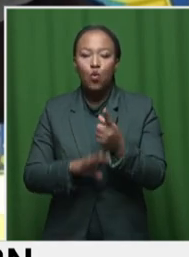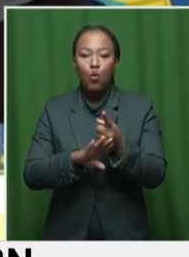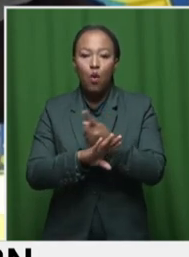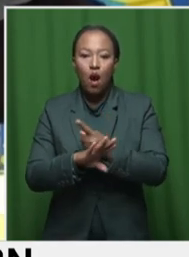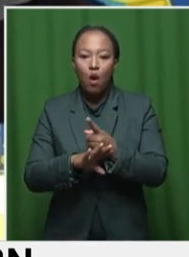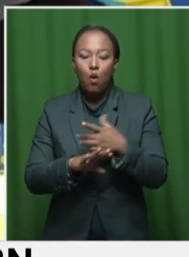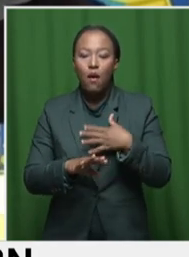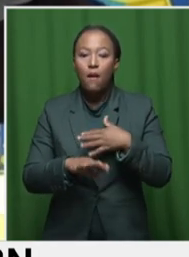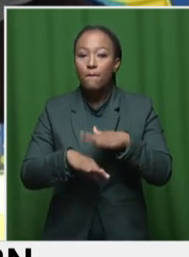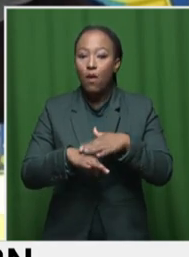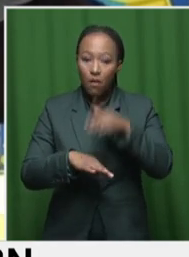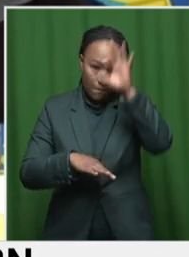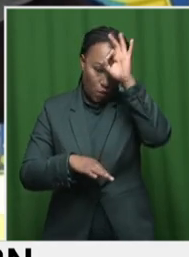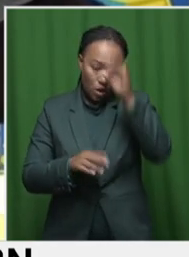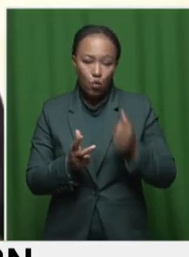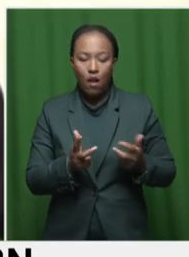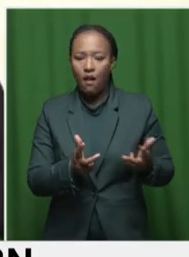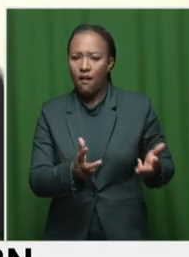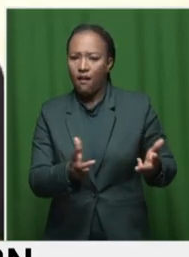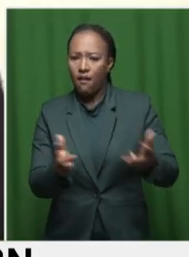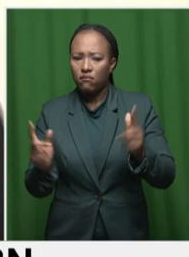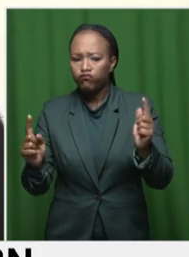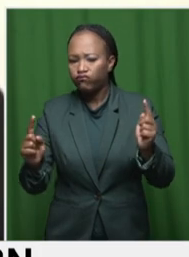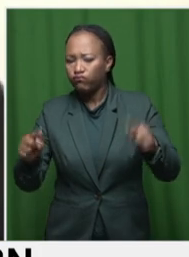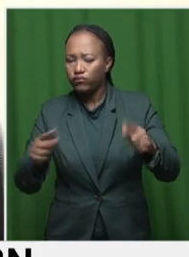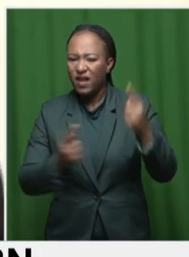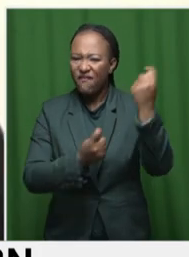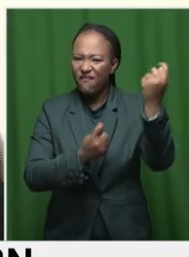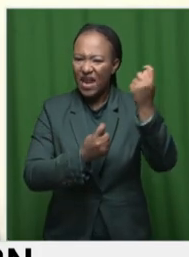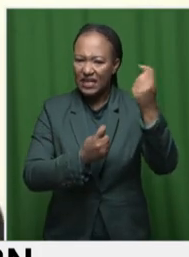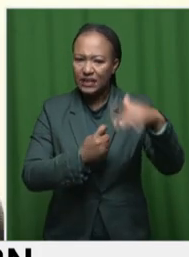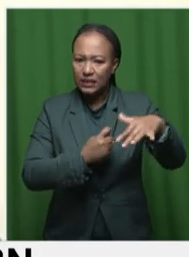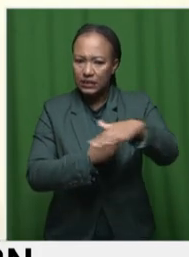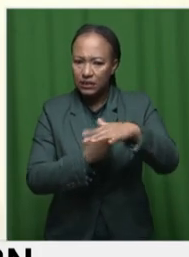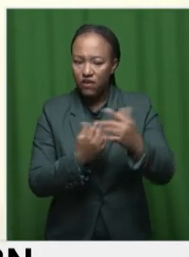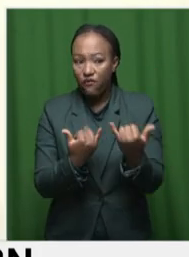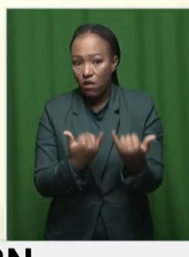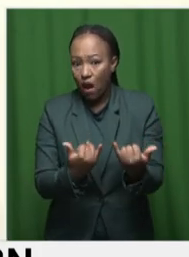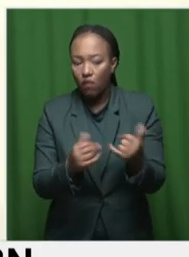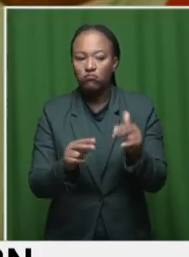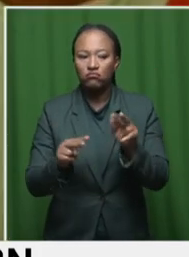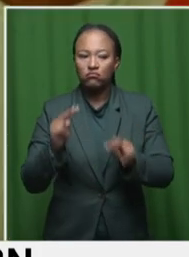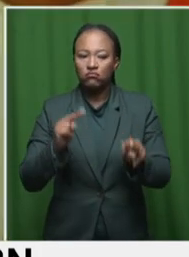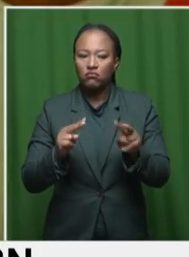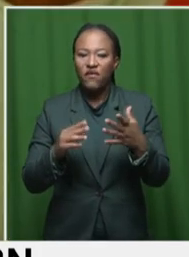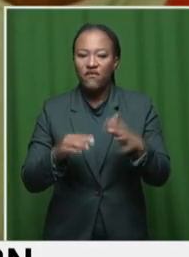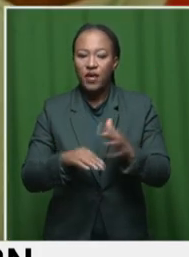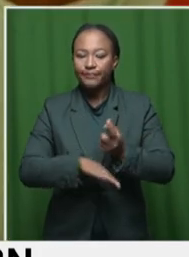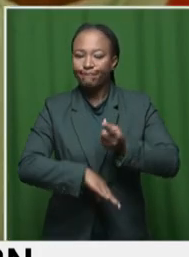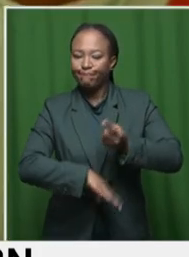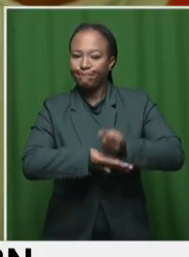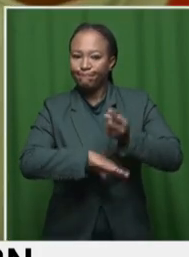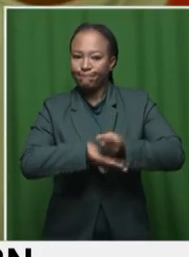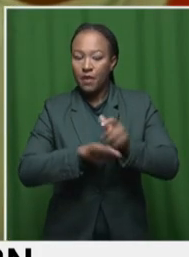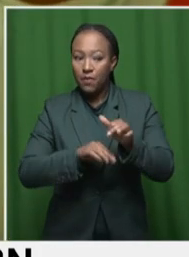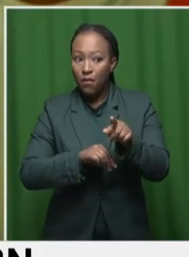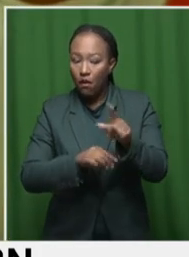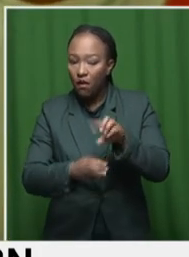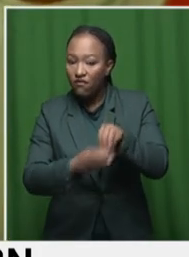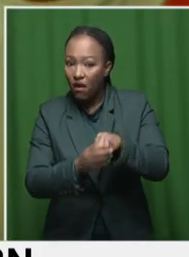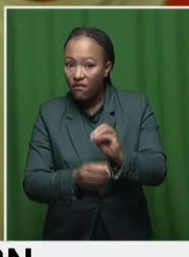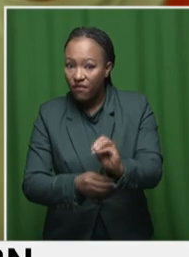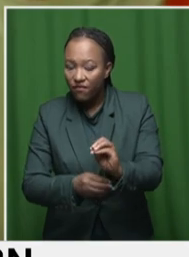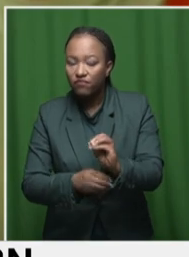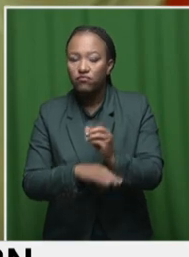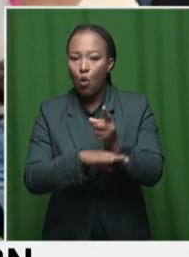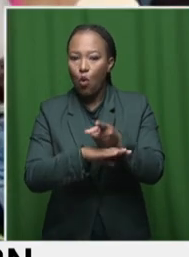armed police will be dispatched to the village as a temporary measure. A stern warning has been sent to the perpetrators. We